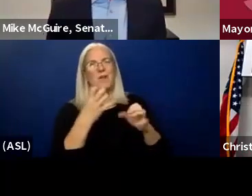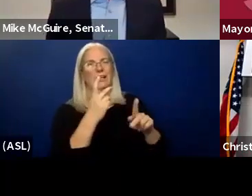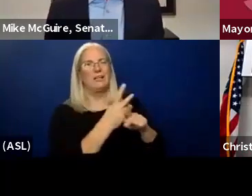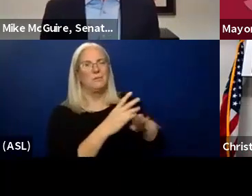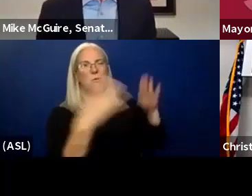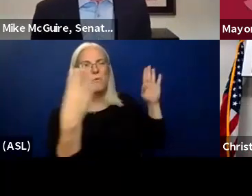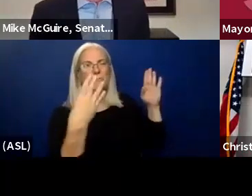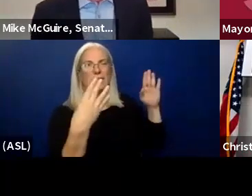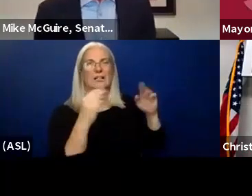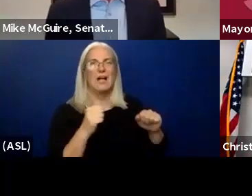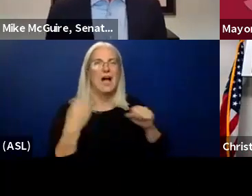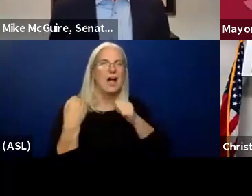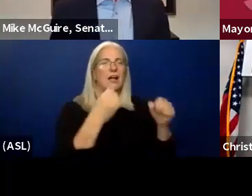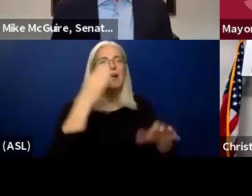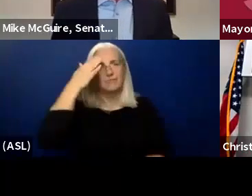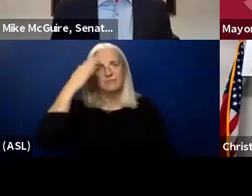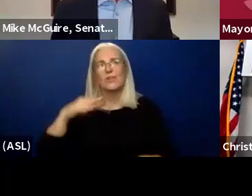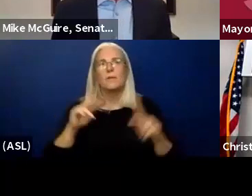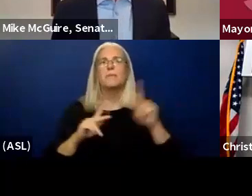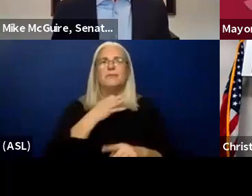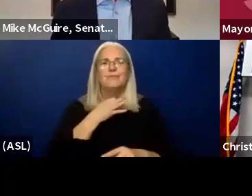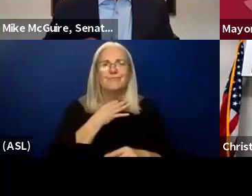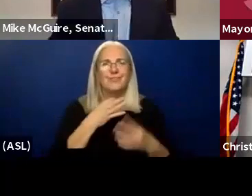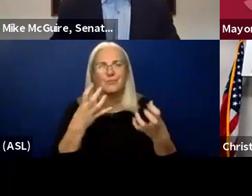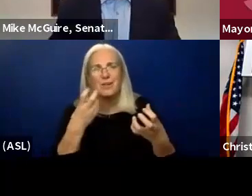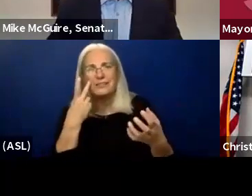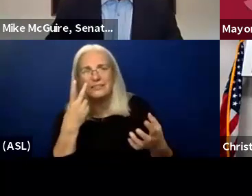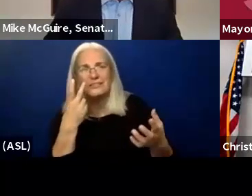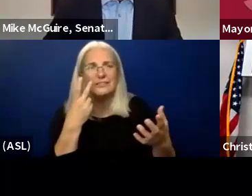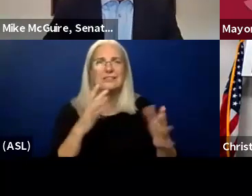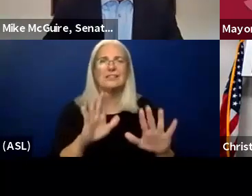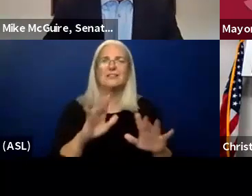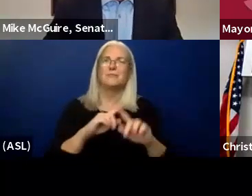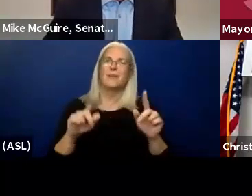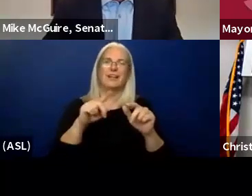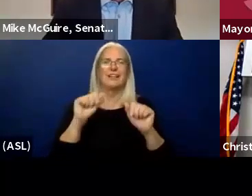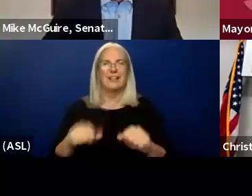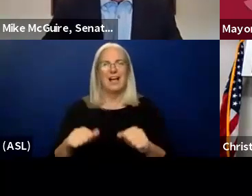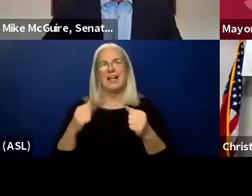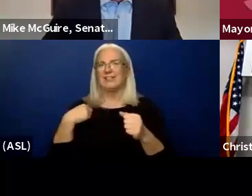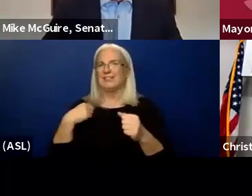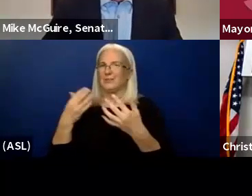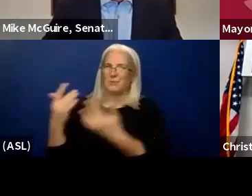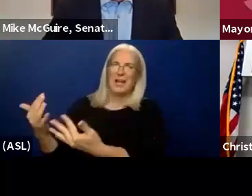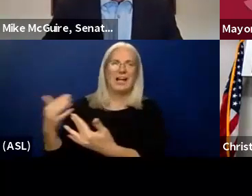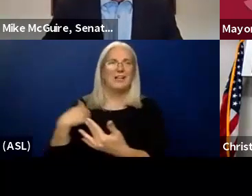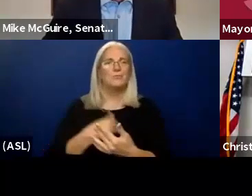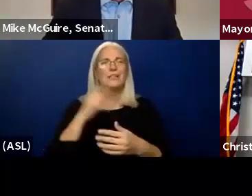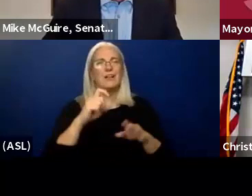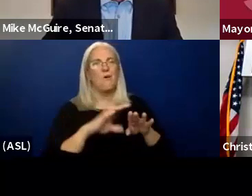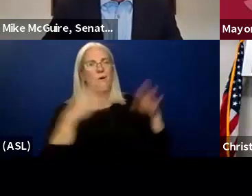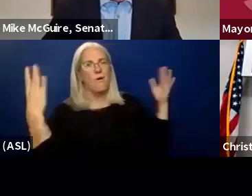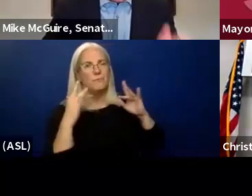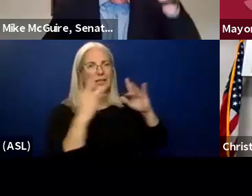curiosity, and we just got to keep that area clean and clear so we can move about and do our